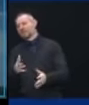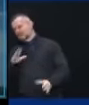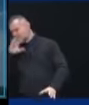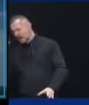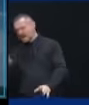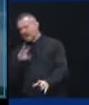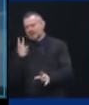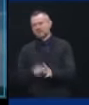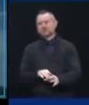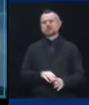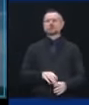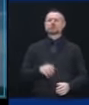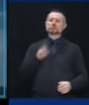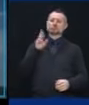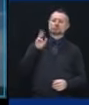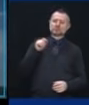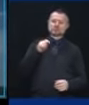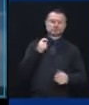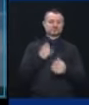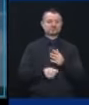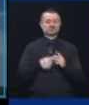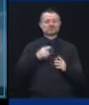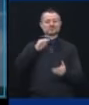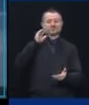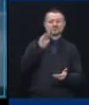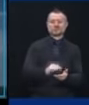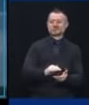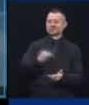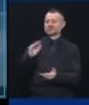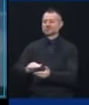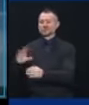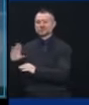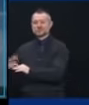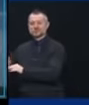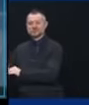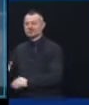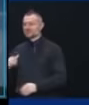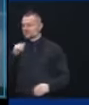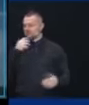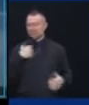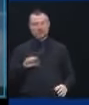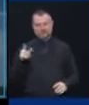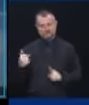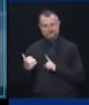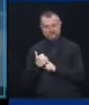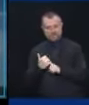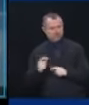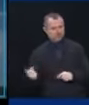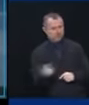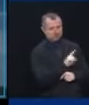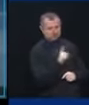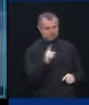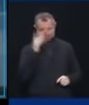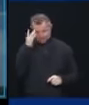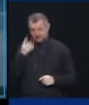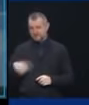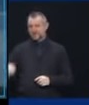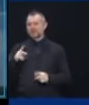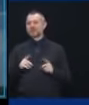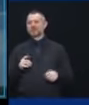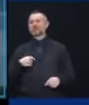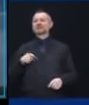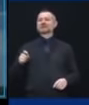have to do it intelligently. We want to make sure there's no fraud, but people need